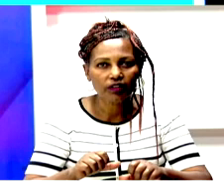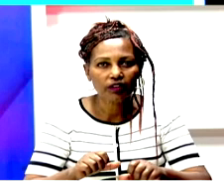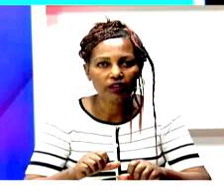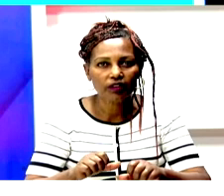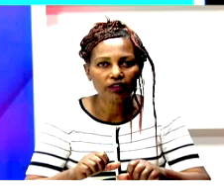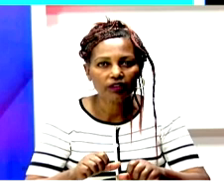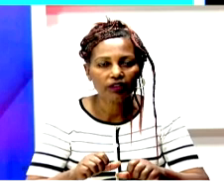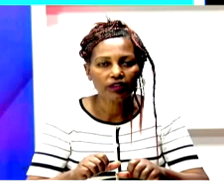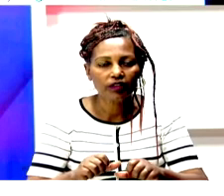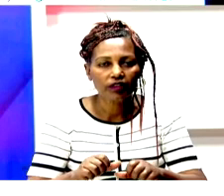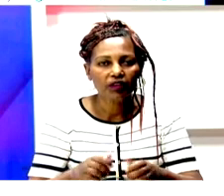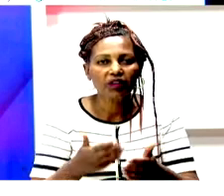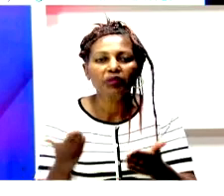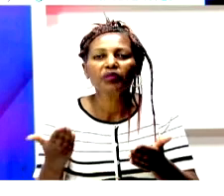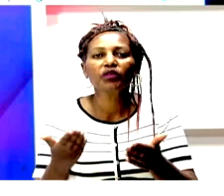taking place.